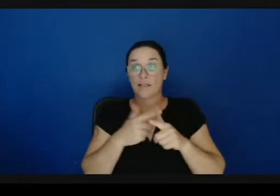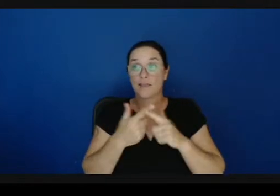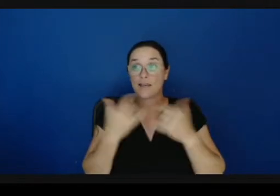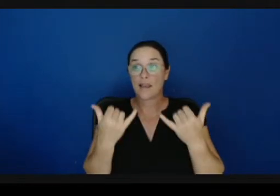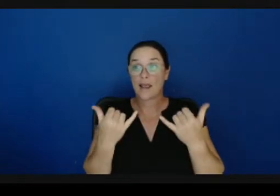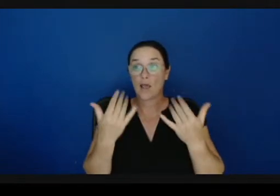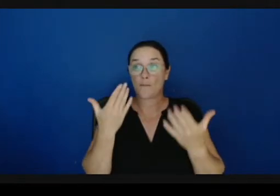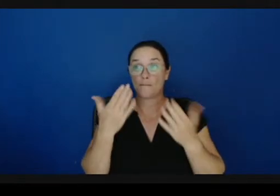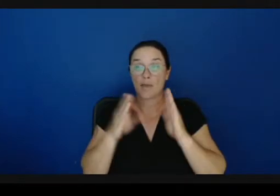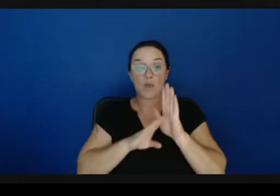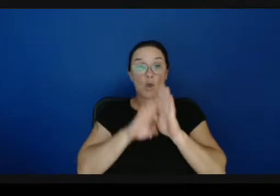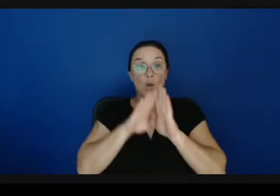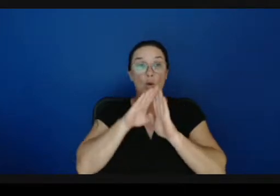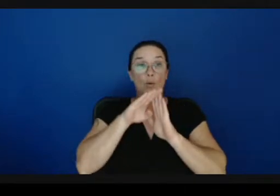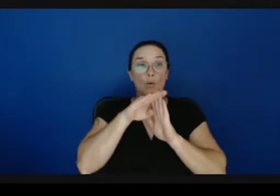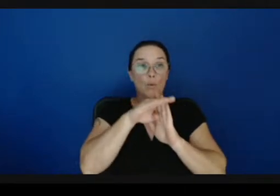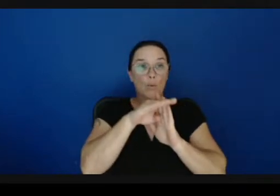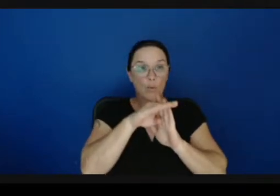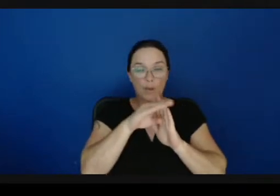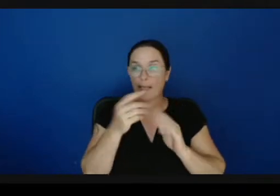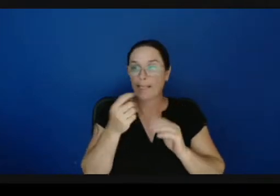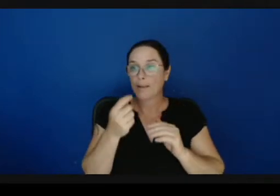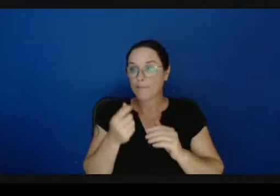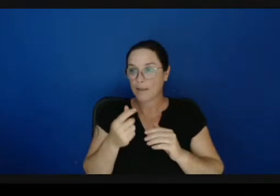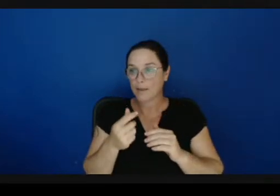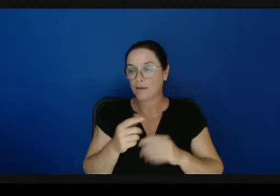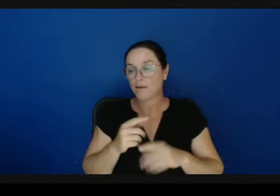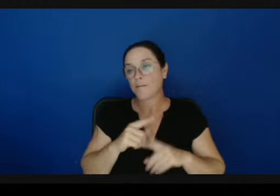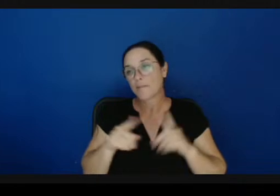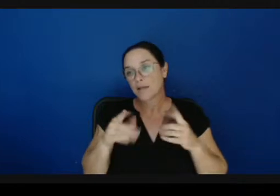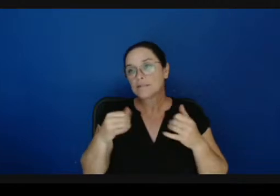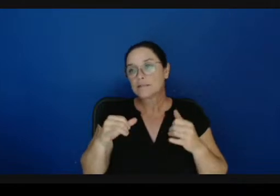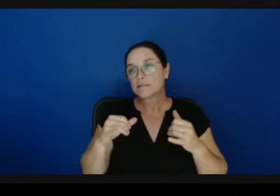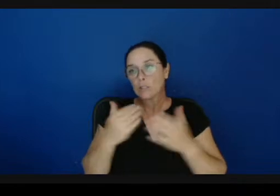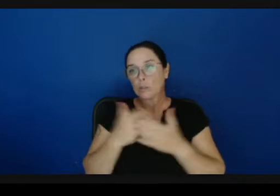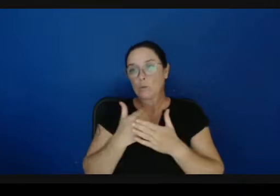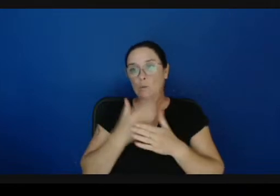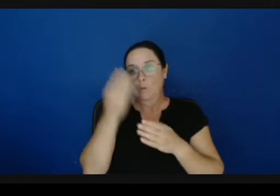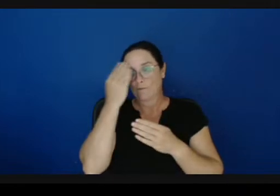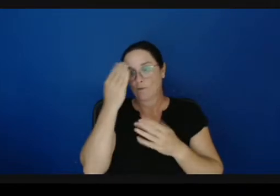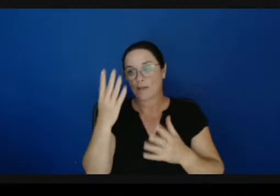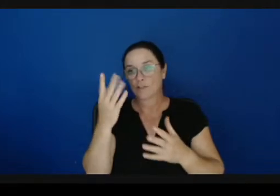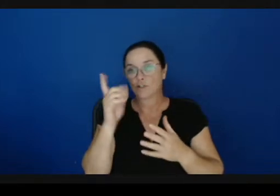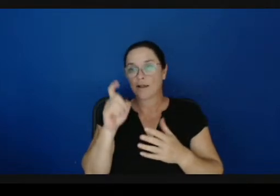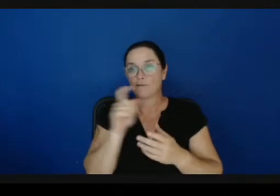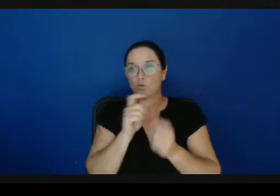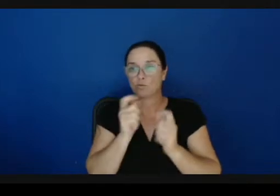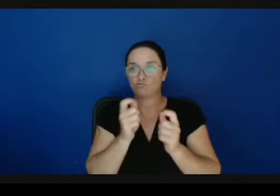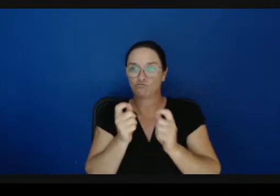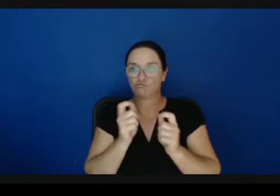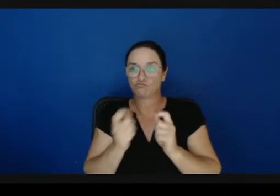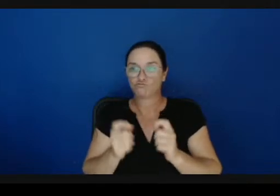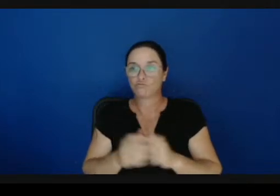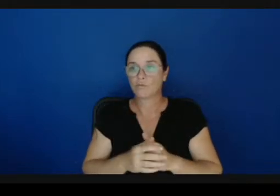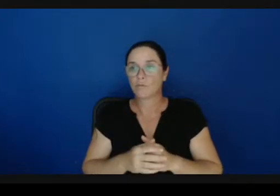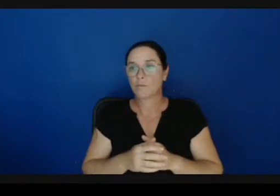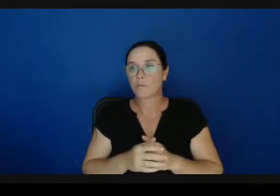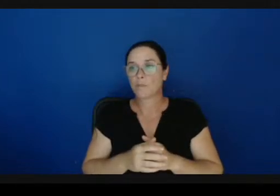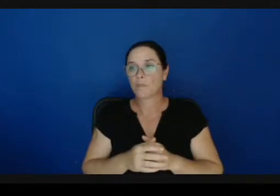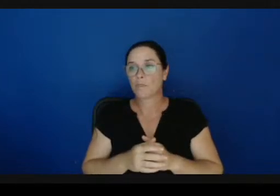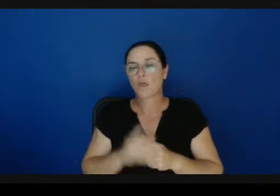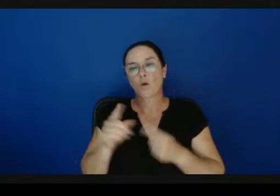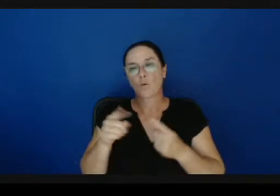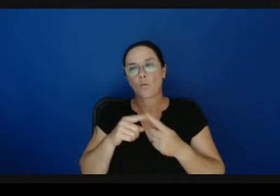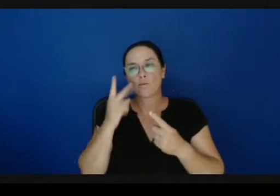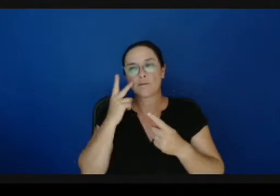has flattened out a little bit, with the caveat of it being this new data that can be corrected as well. But when we see it look so tight like this, that's pretty